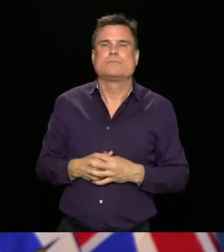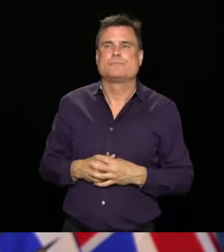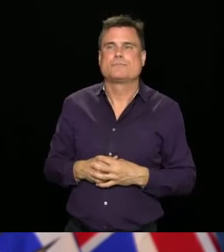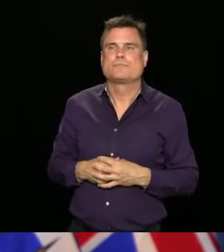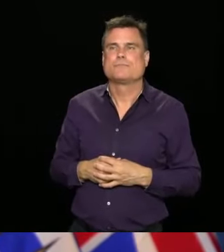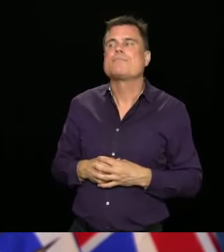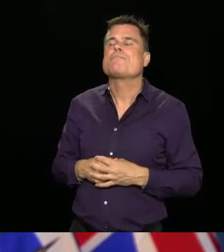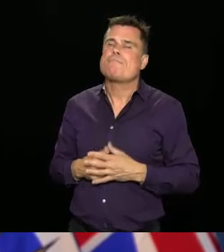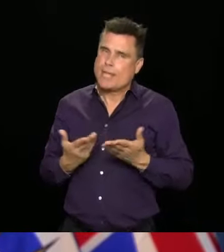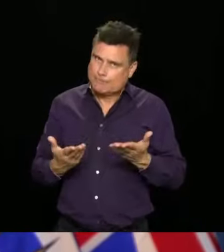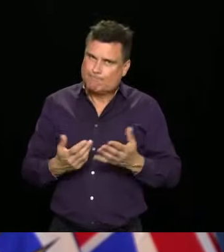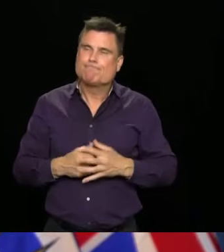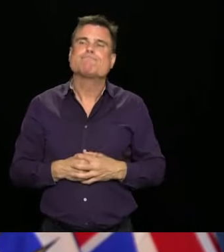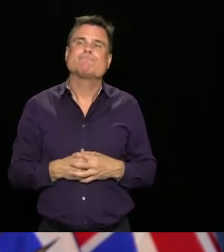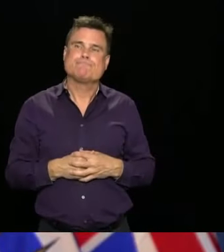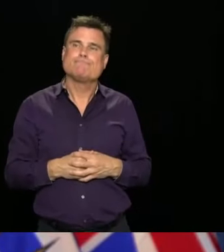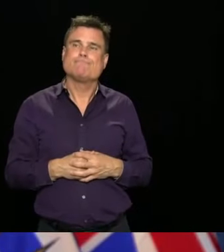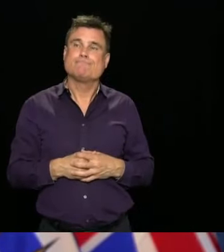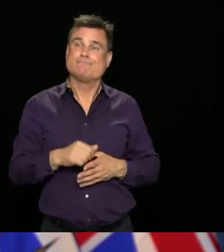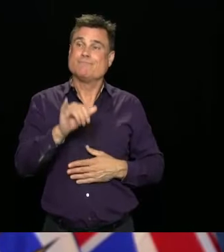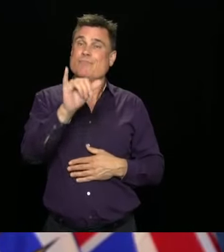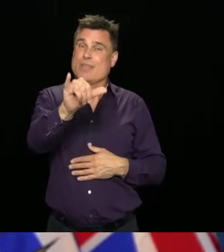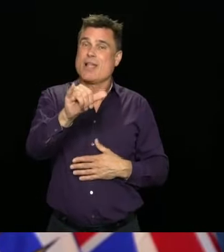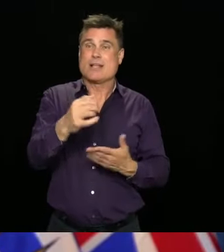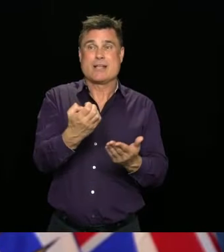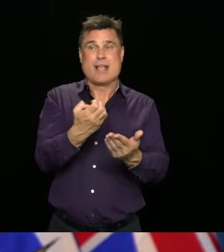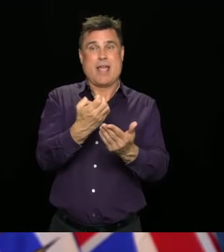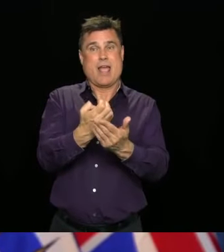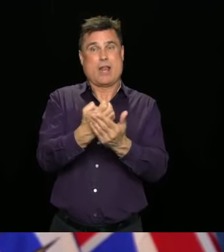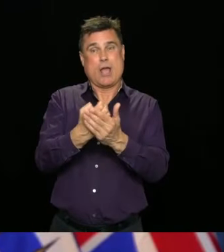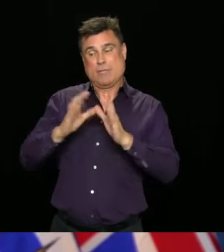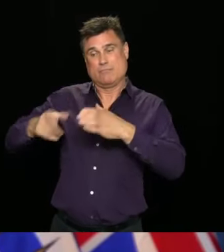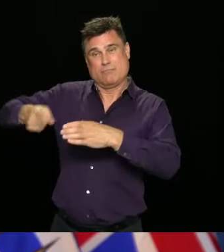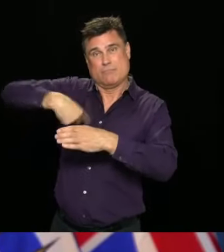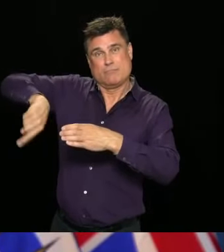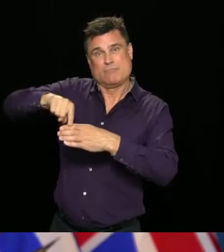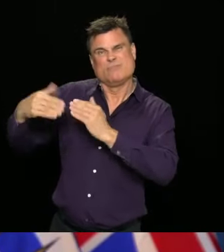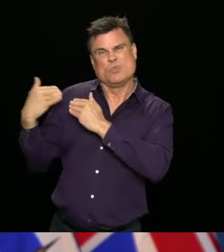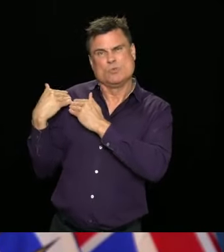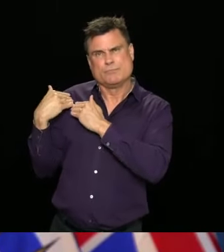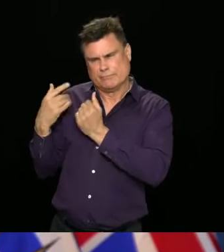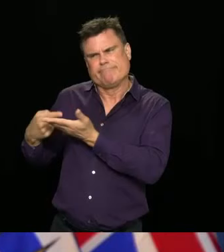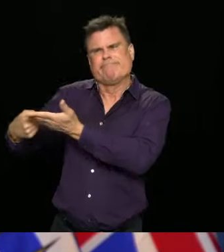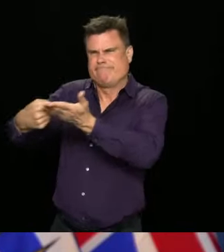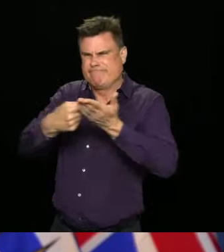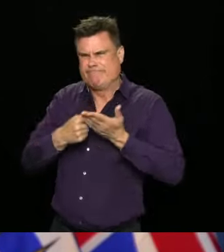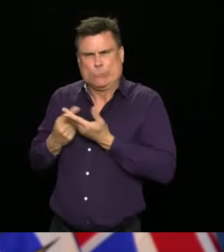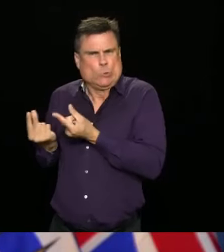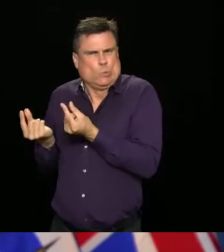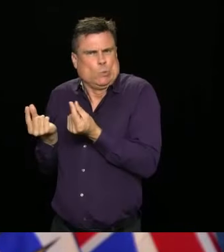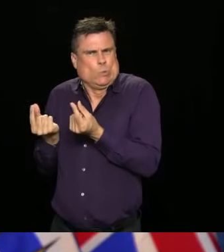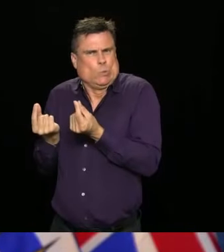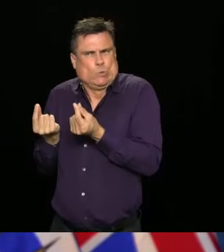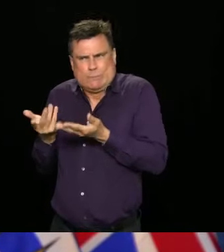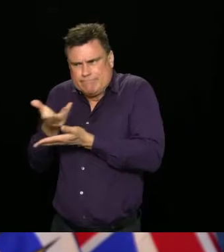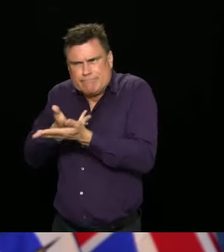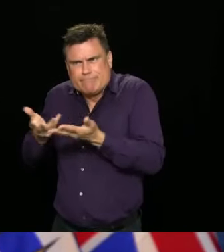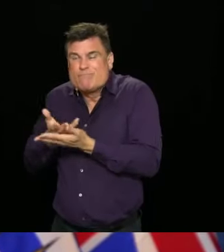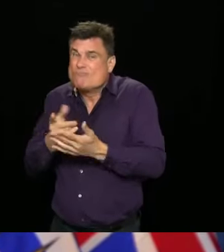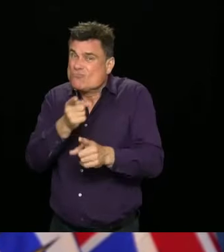with a number of businesses through the economic task force that the Premier has in place as well. And again, we